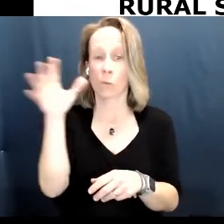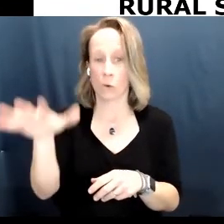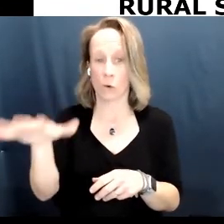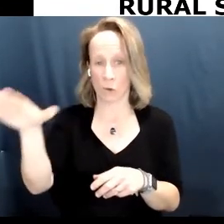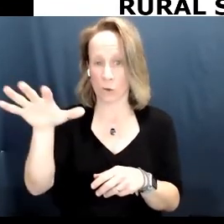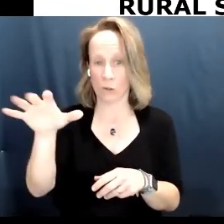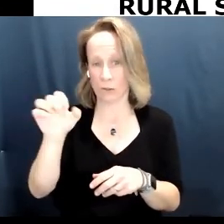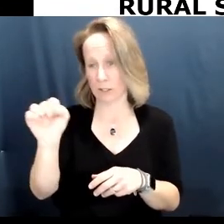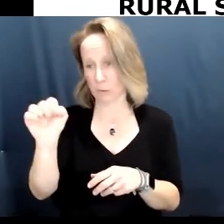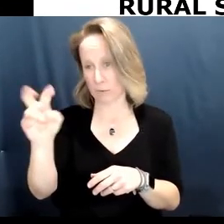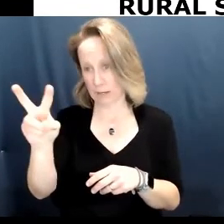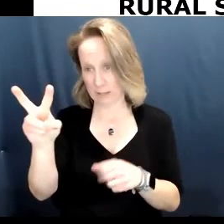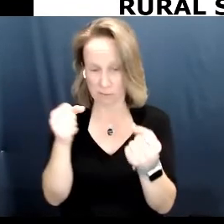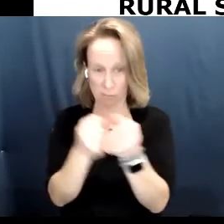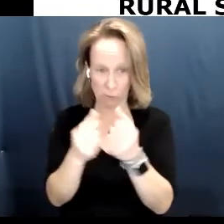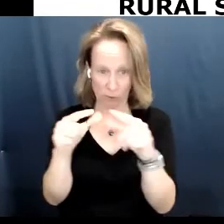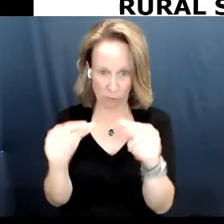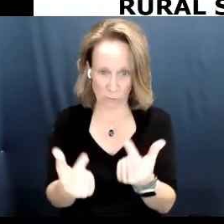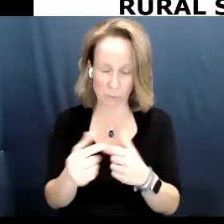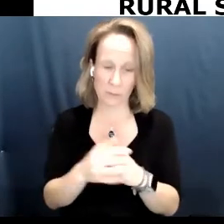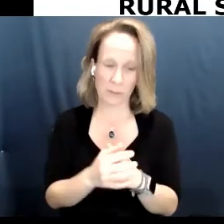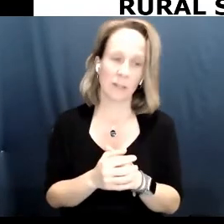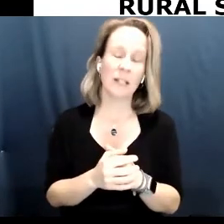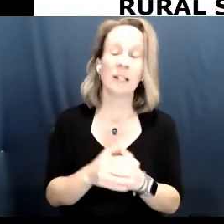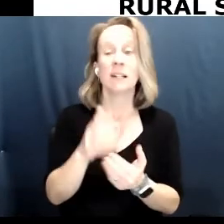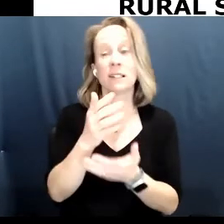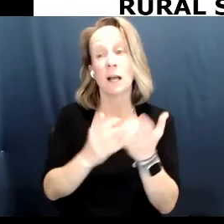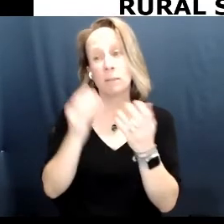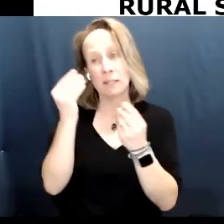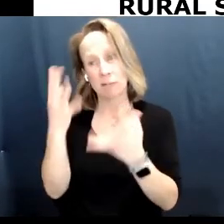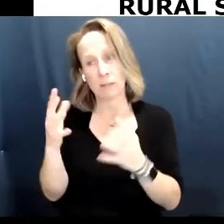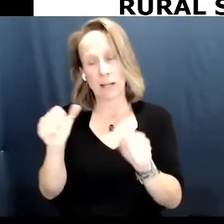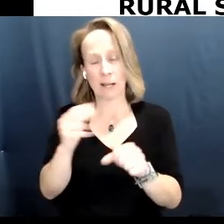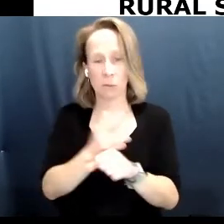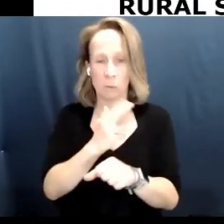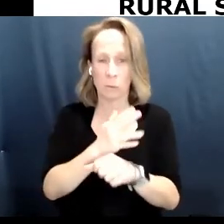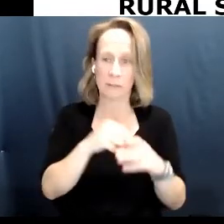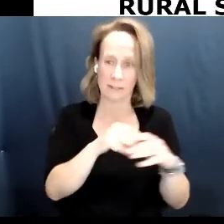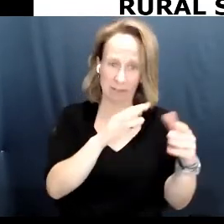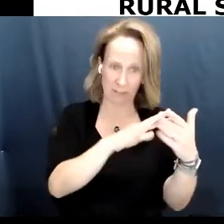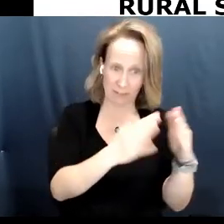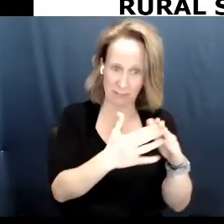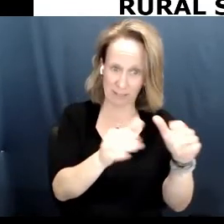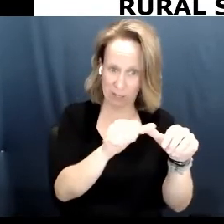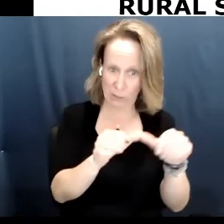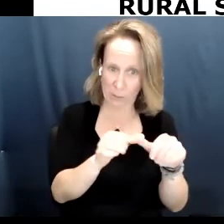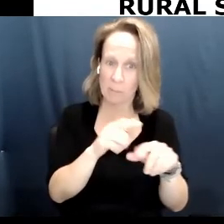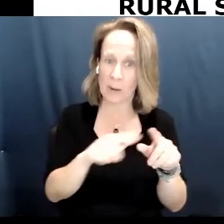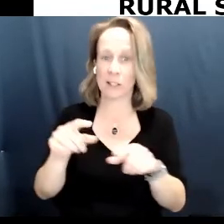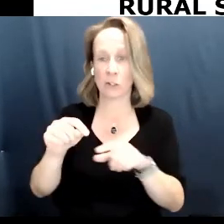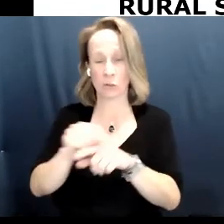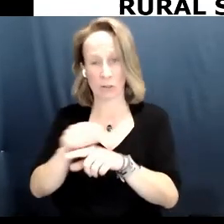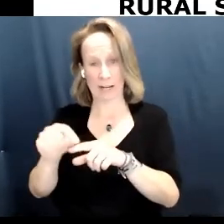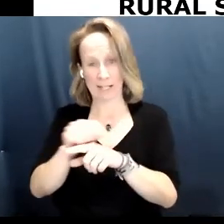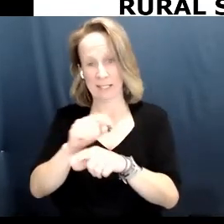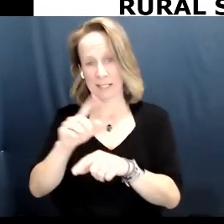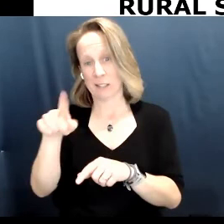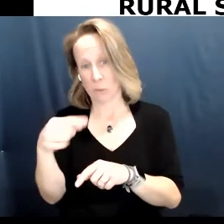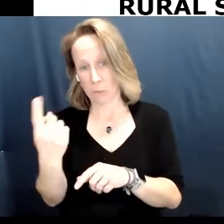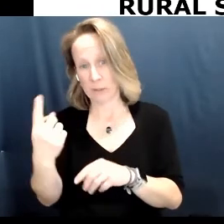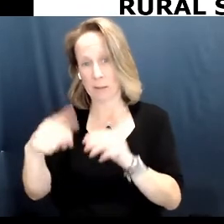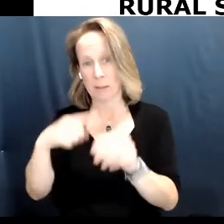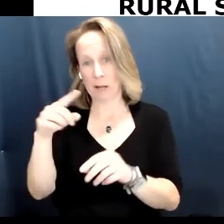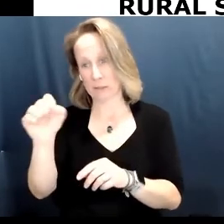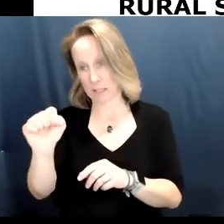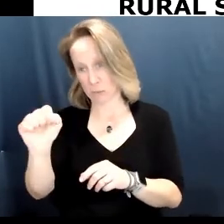this information can be applied to support groups in rural areas, this training is only about sexual violence support groups.